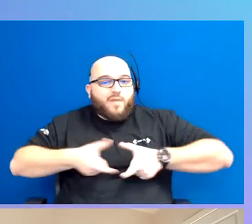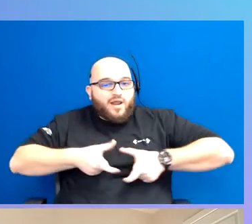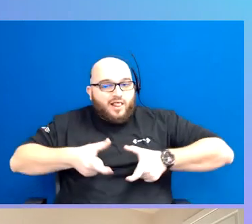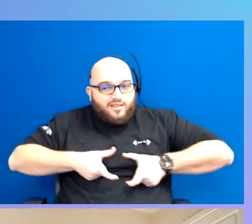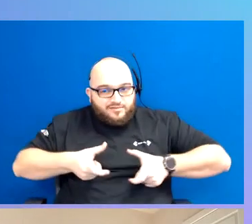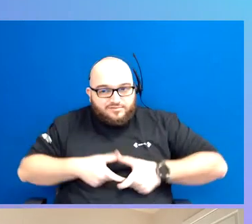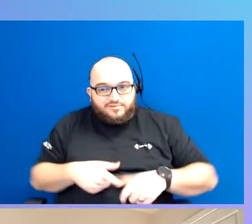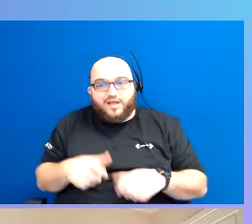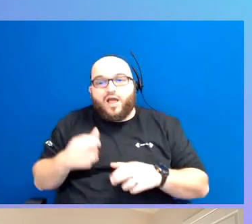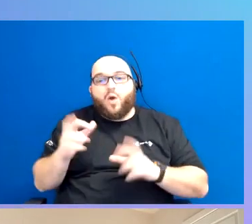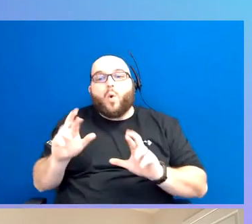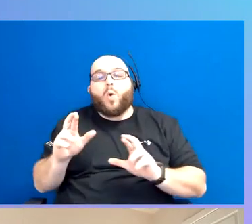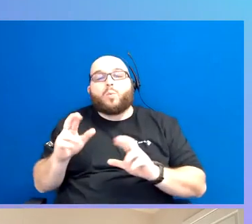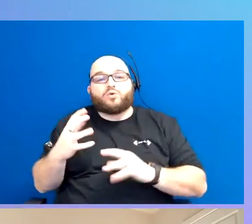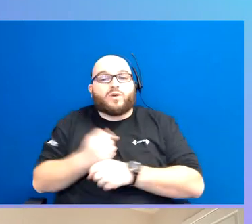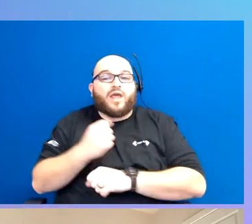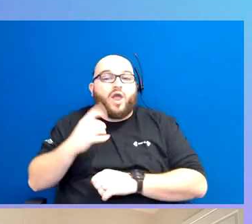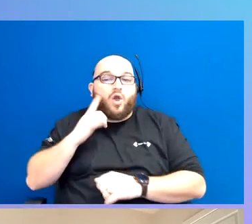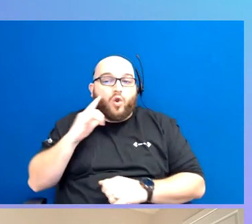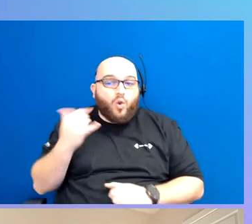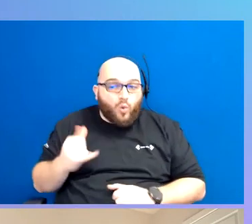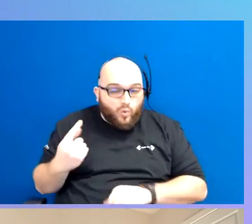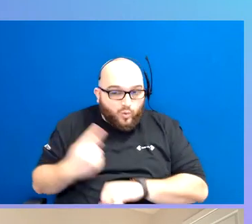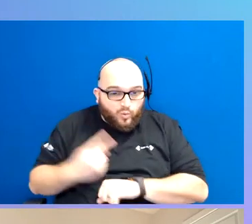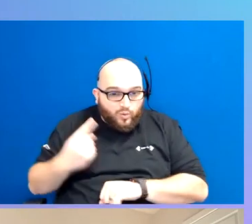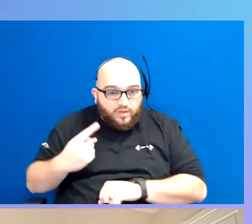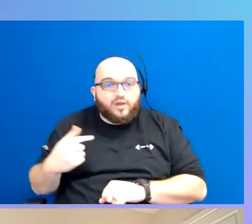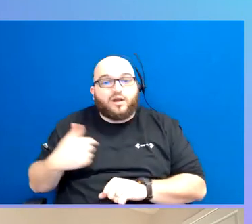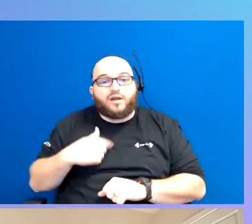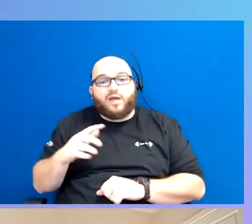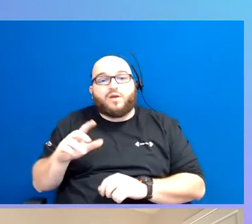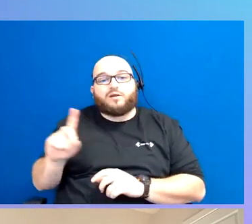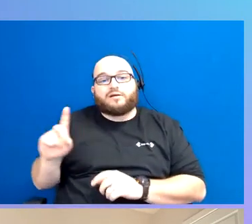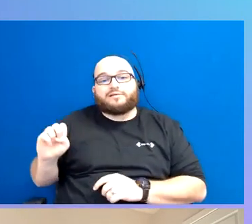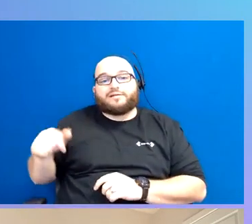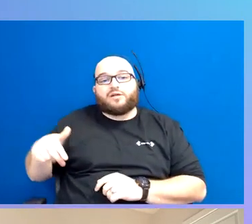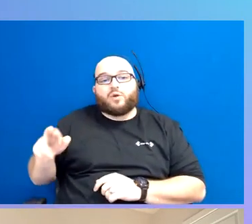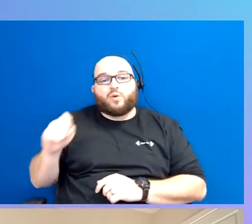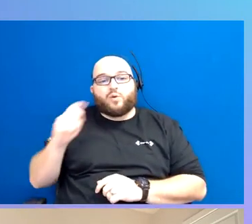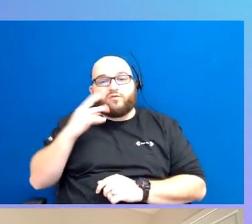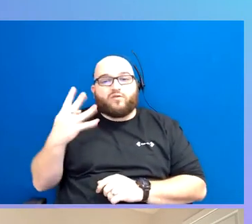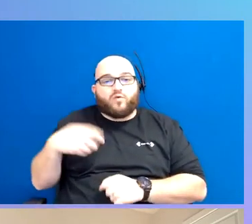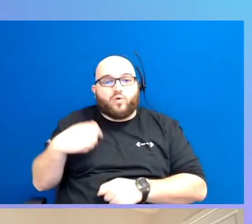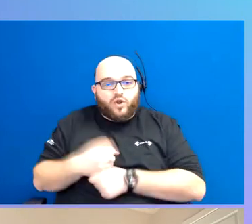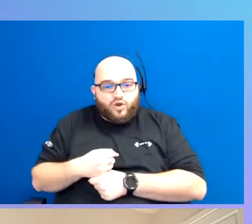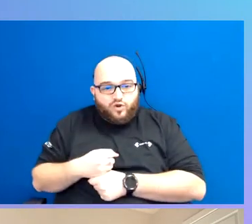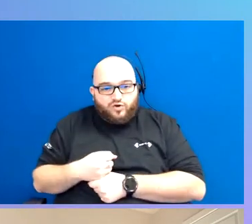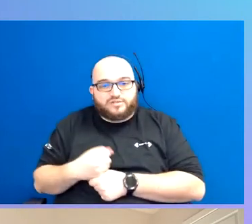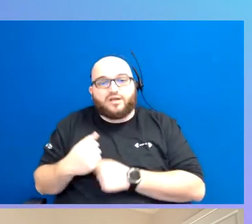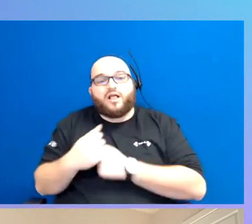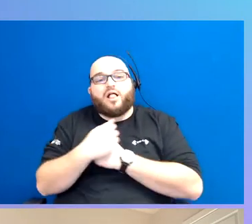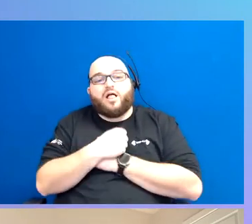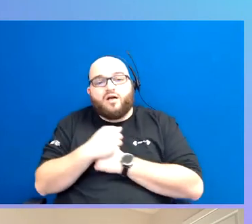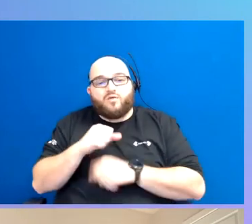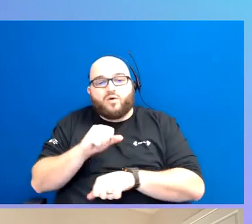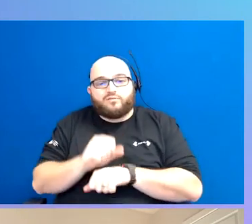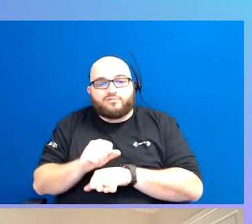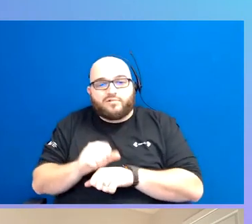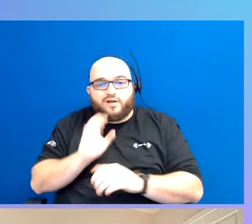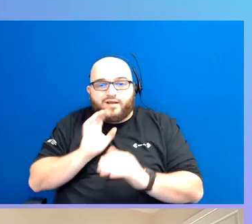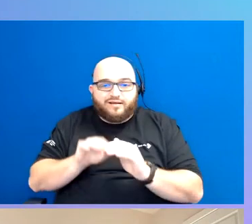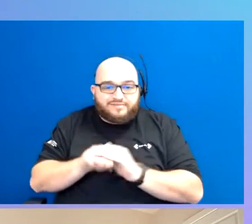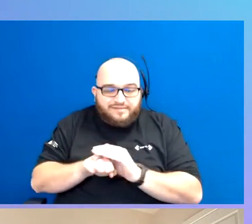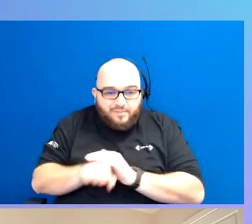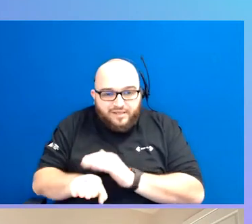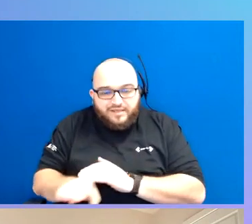get more. And I have been with DQ for past 4 years, and I work on Android accessibility